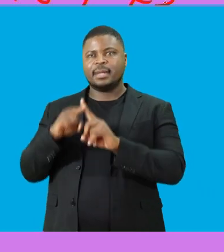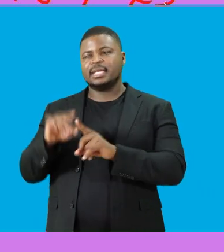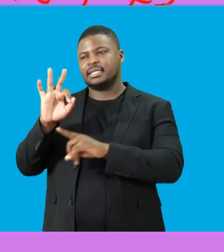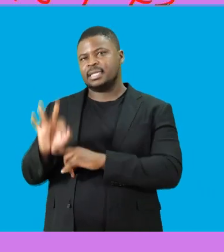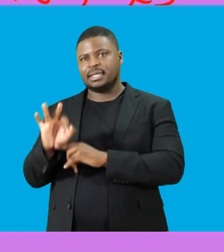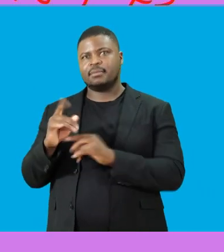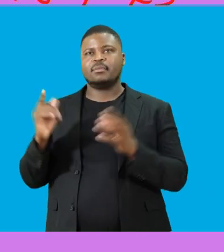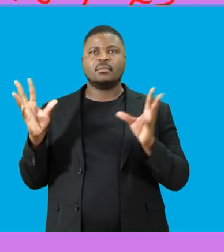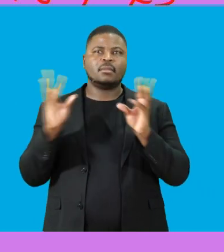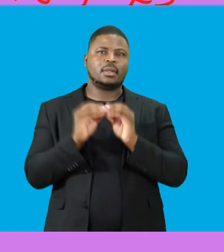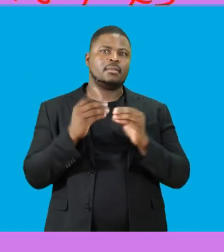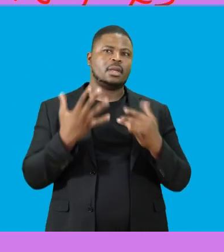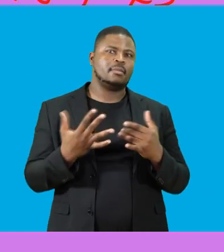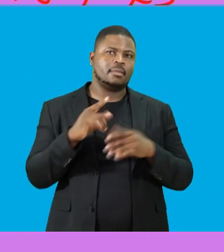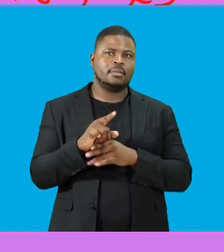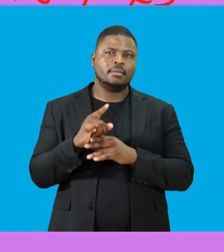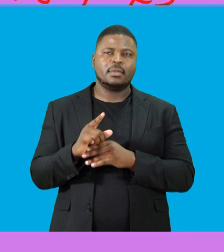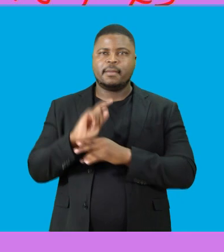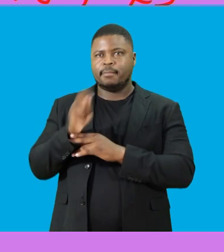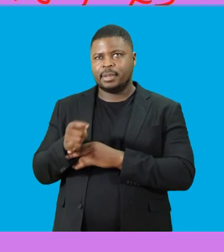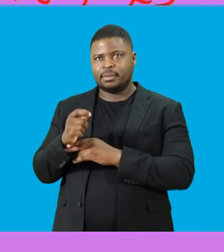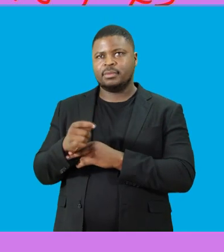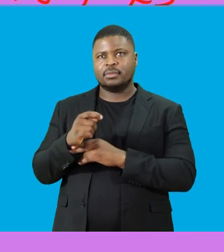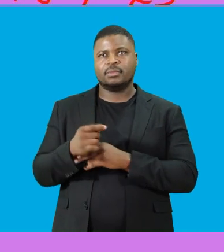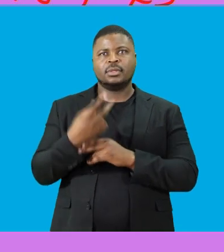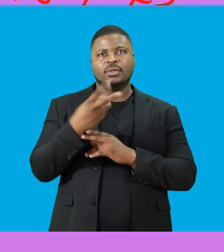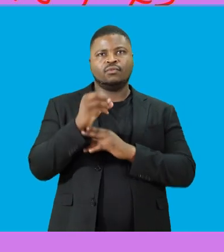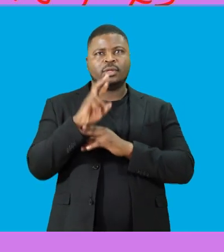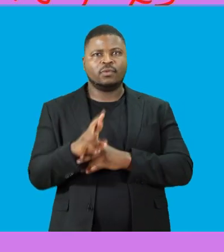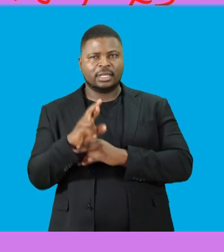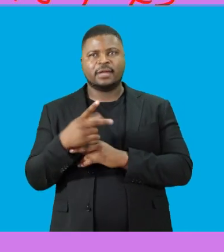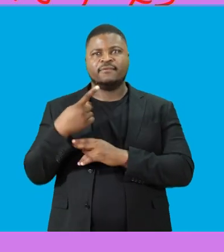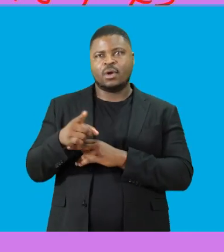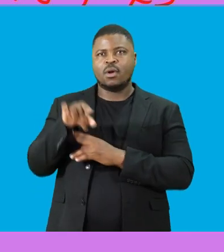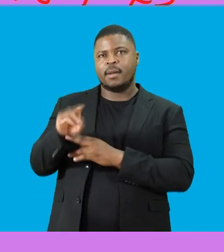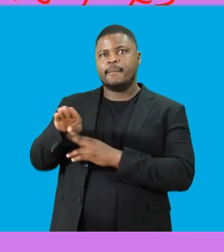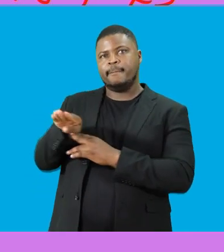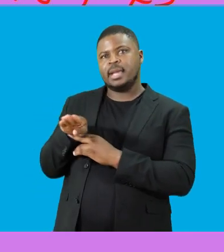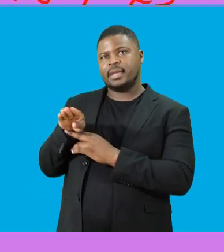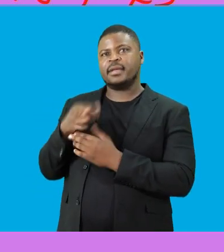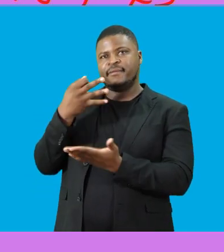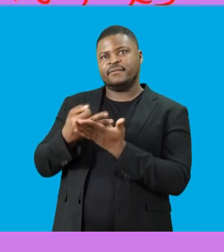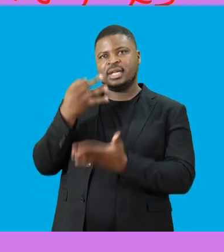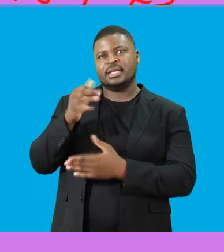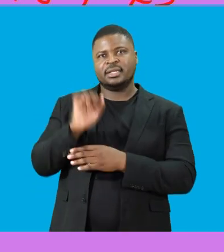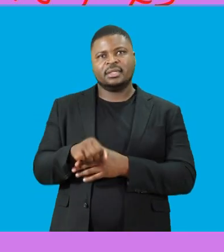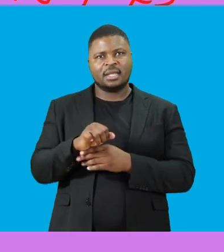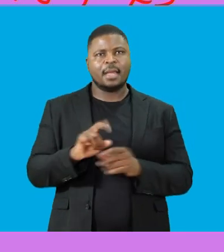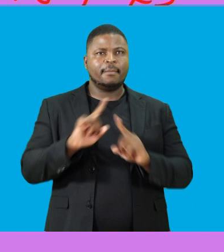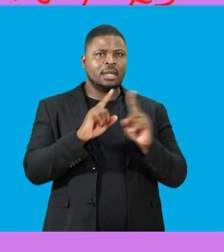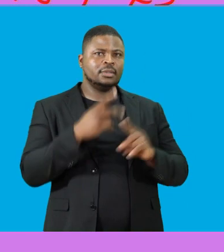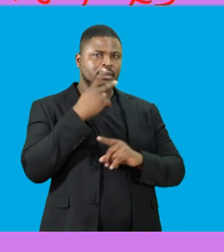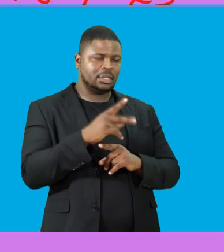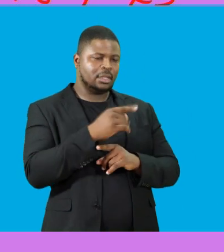3? It gives us 20 rand. So it means Kim was supposed to pay 20 rand for her bank fees. But if we look at the statement,